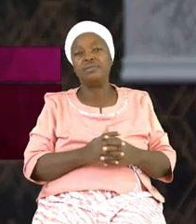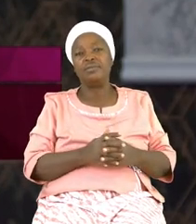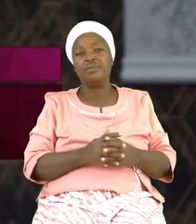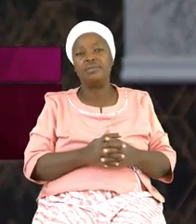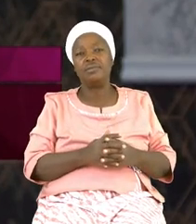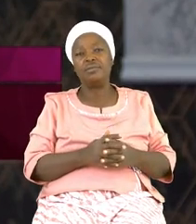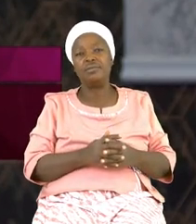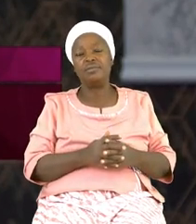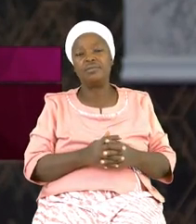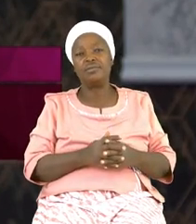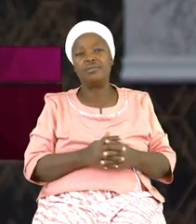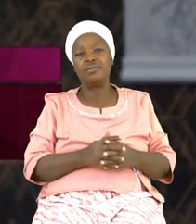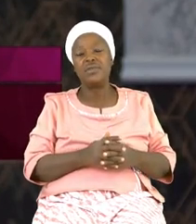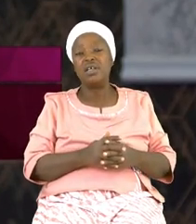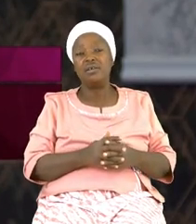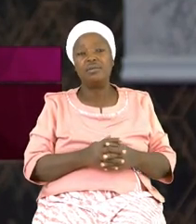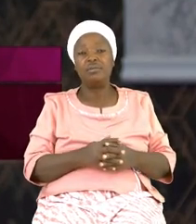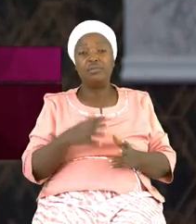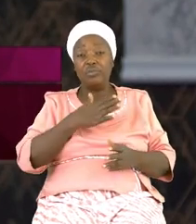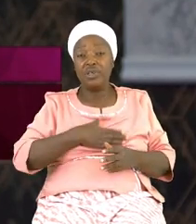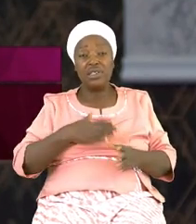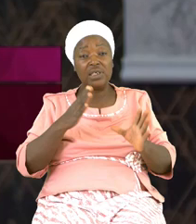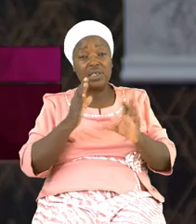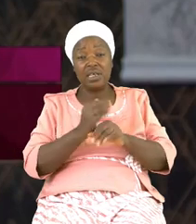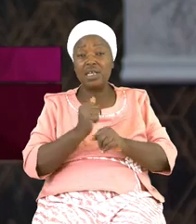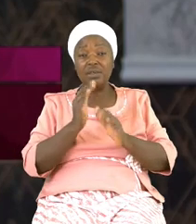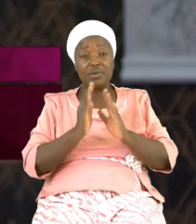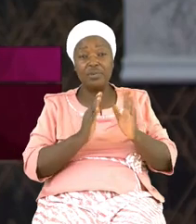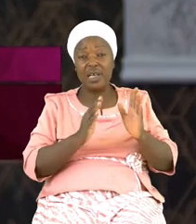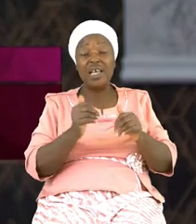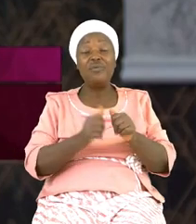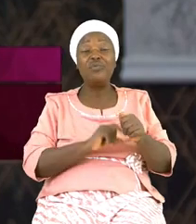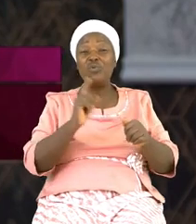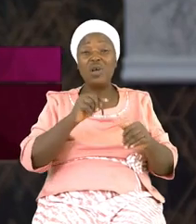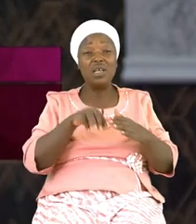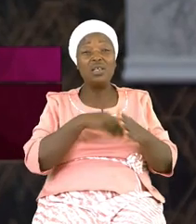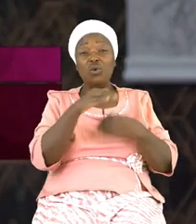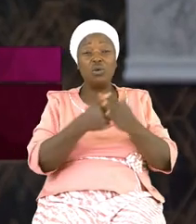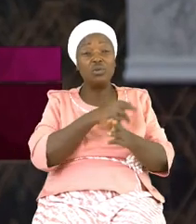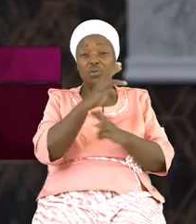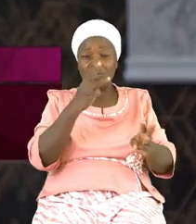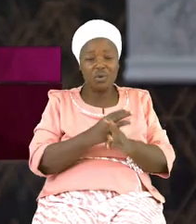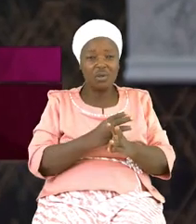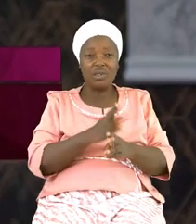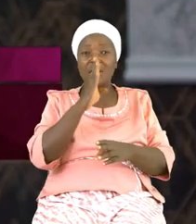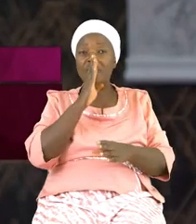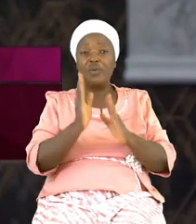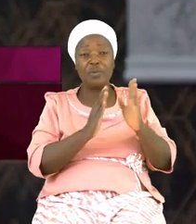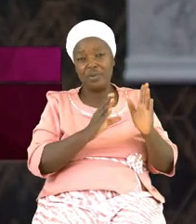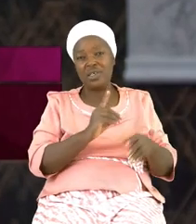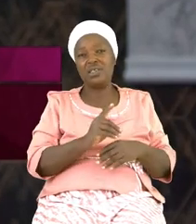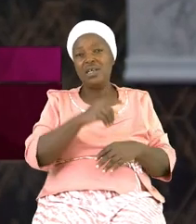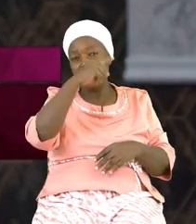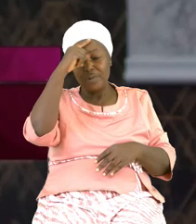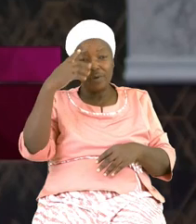United States of America, get ready. United Kingdom, get ready. Ghana, get ready. Sierra Leone,